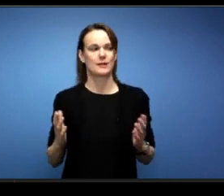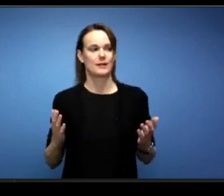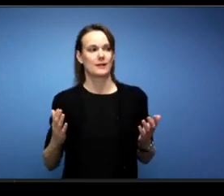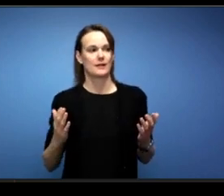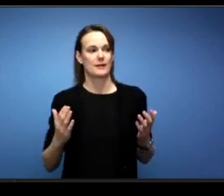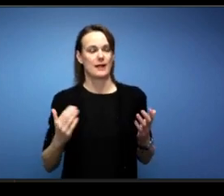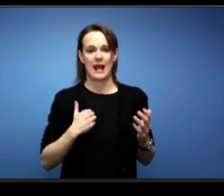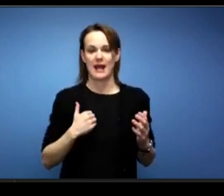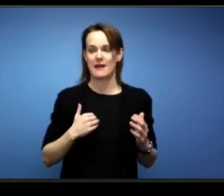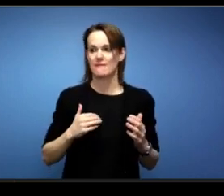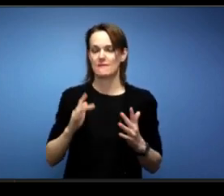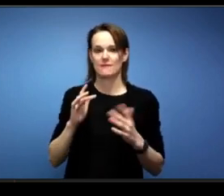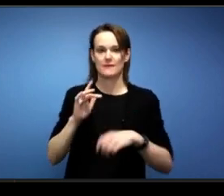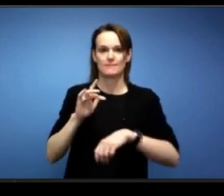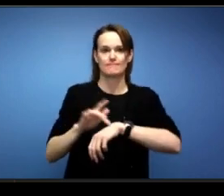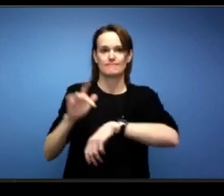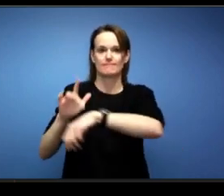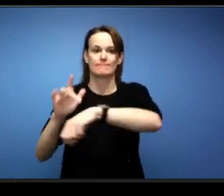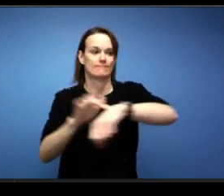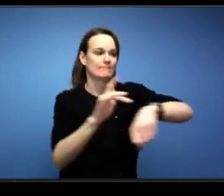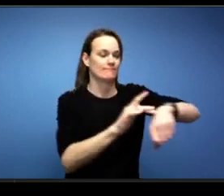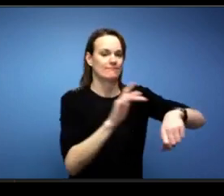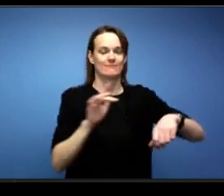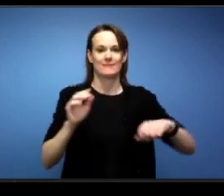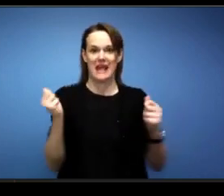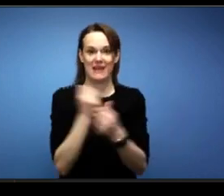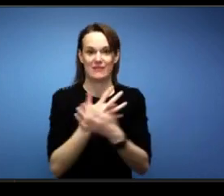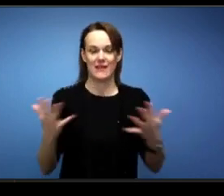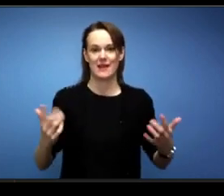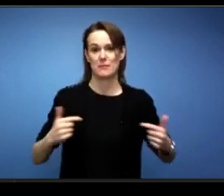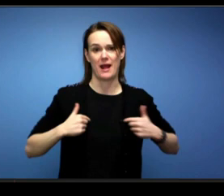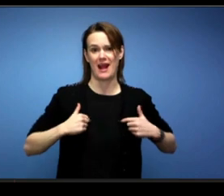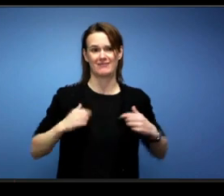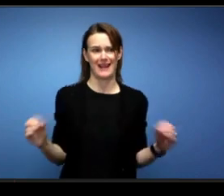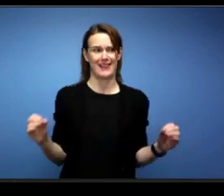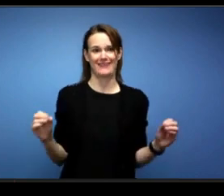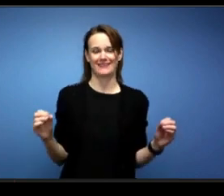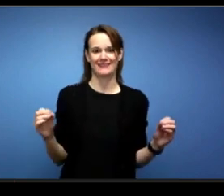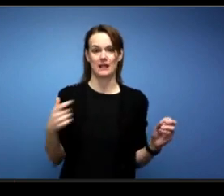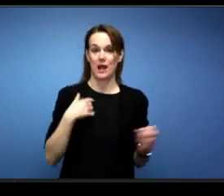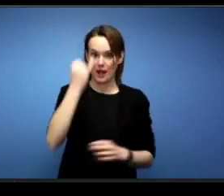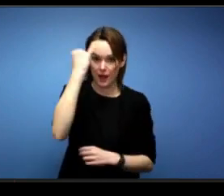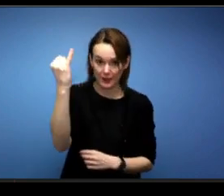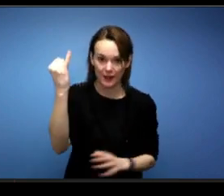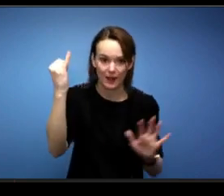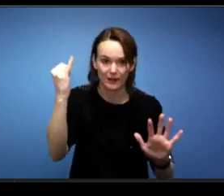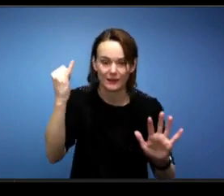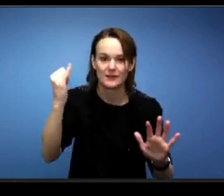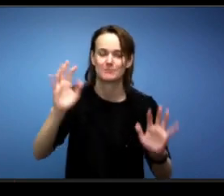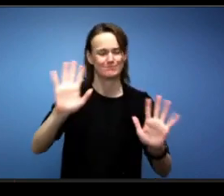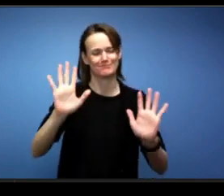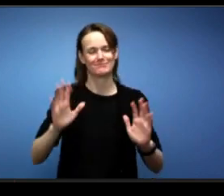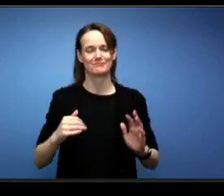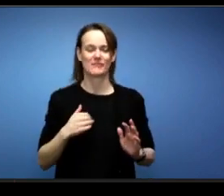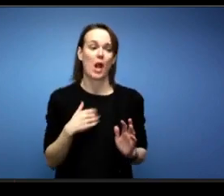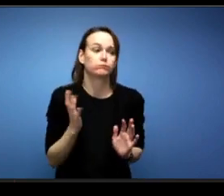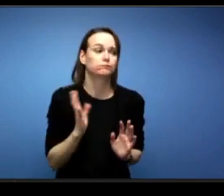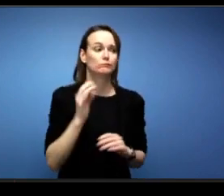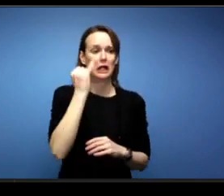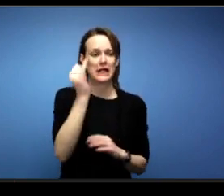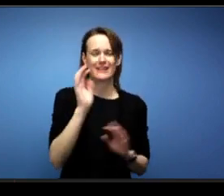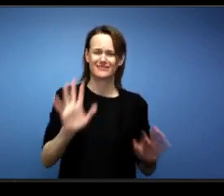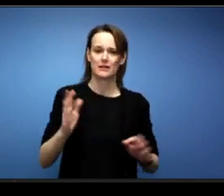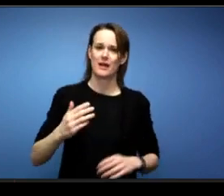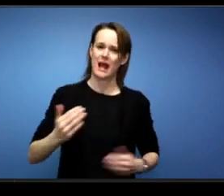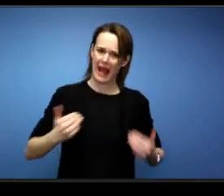in different arenas. And I had nothing. Like, I just started as someone with an idea, I started with an idea.